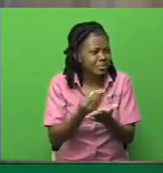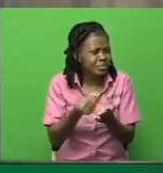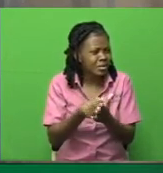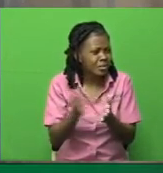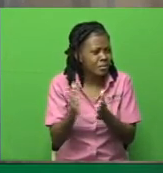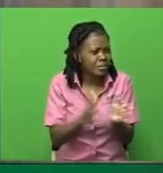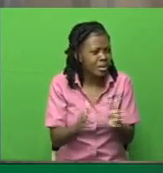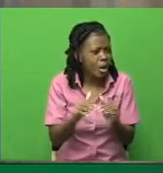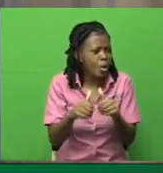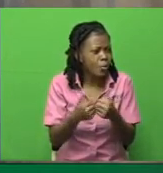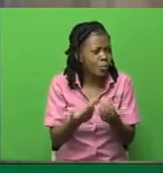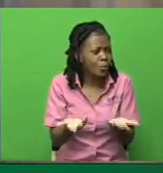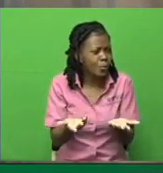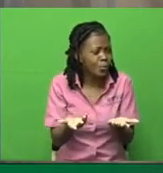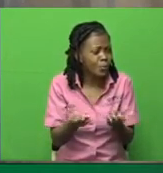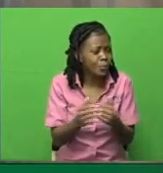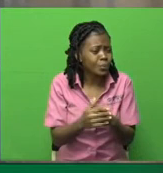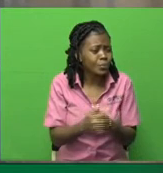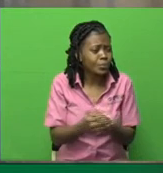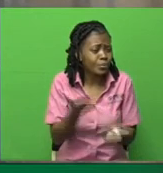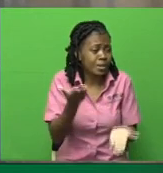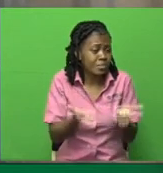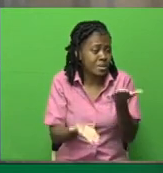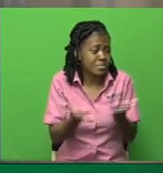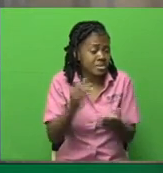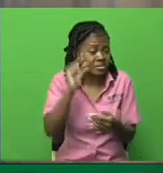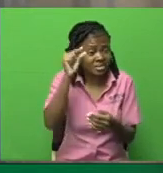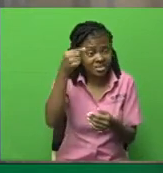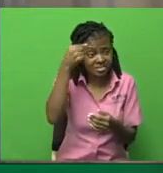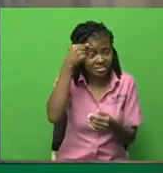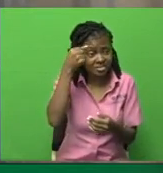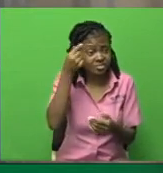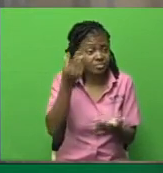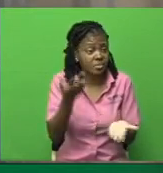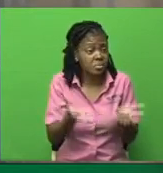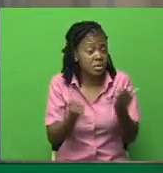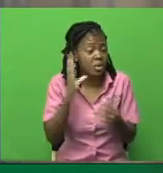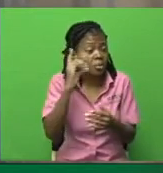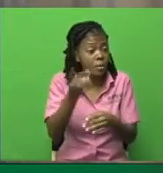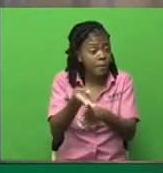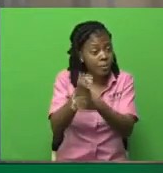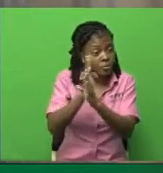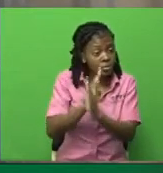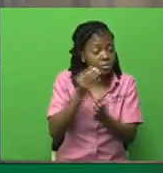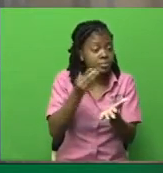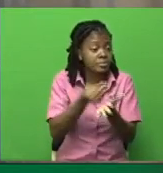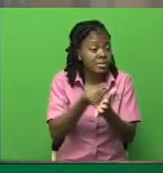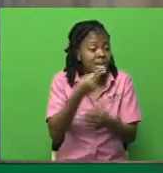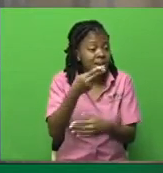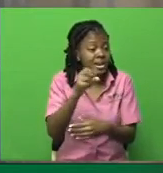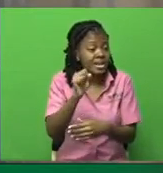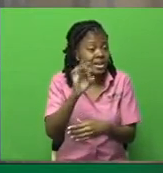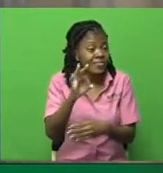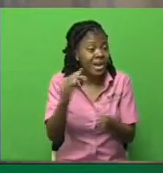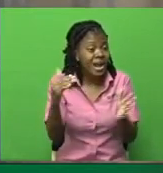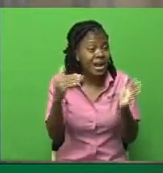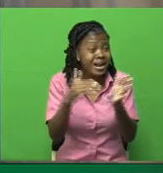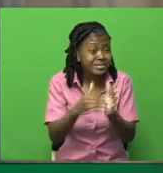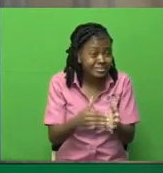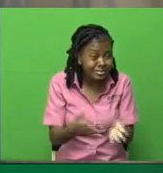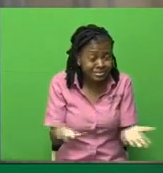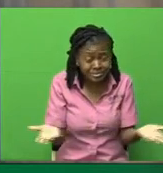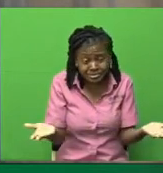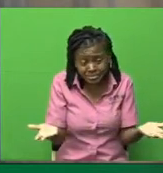they're doing so to enable them to read The hsf Once More in fiscal 22. writers noted yesterday and I